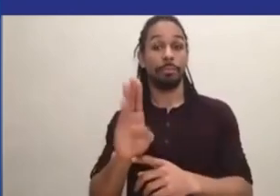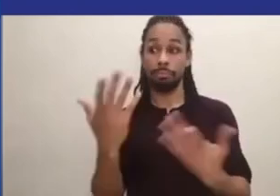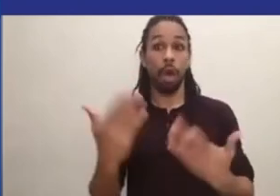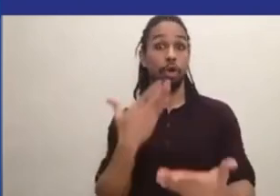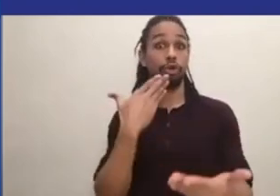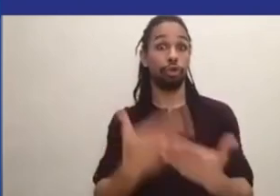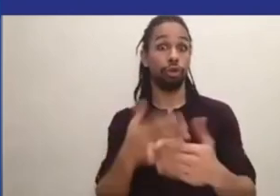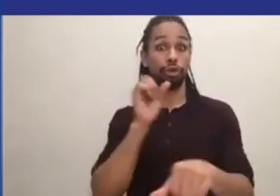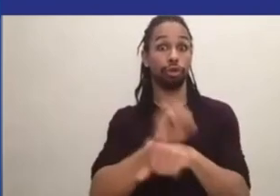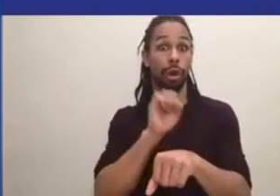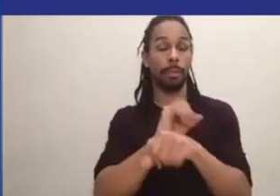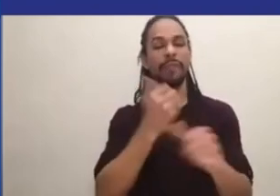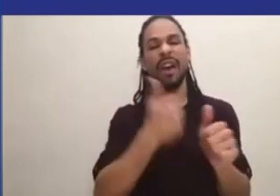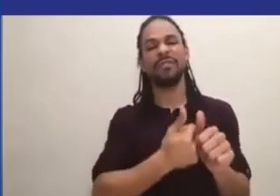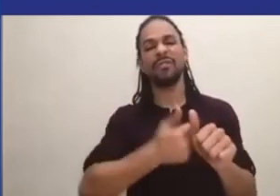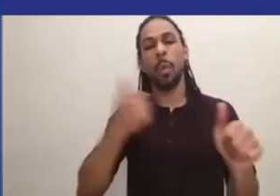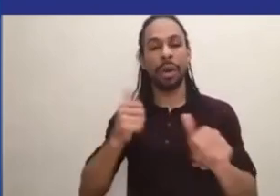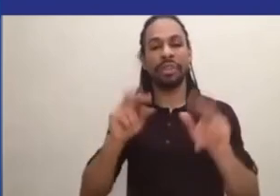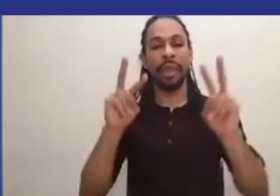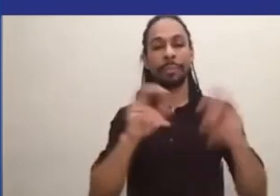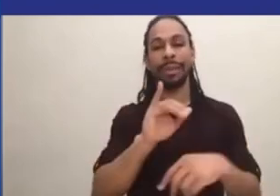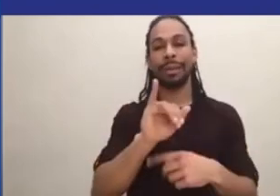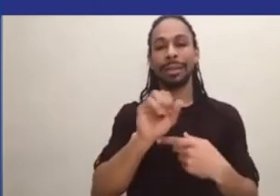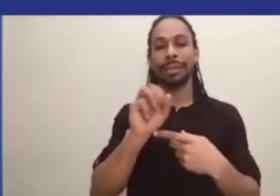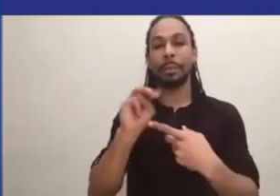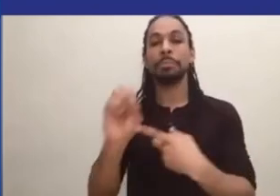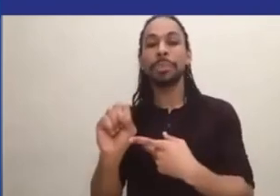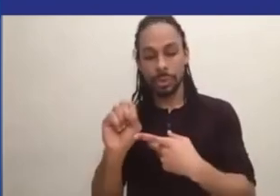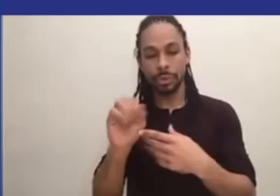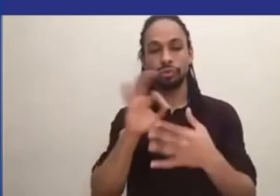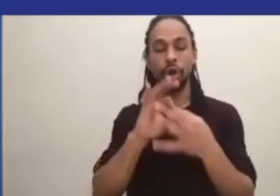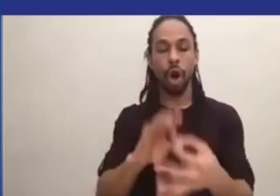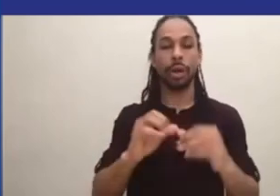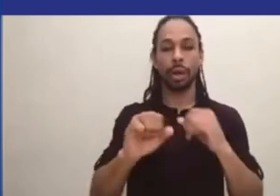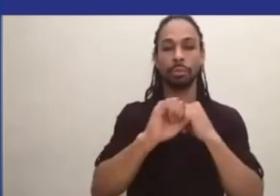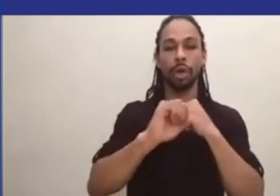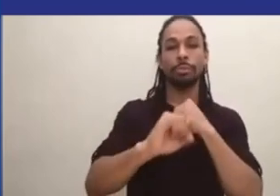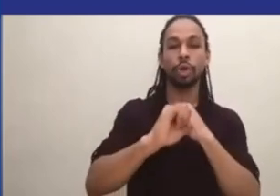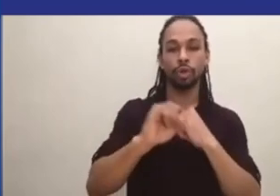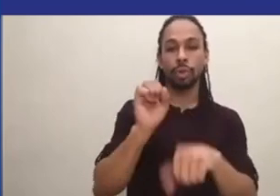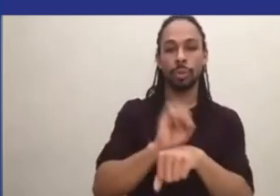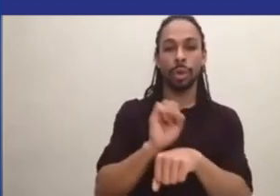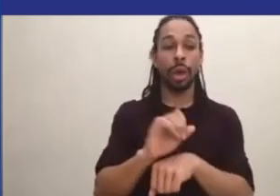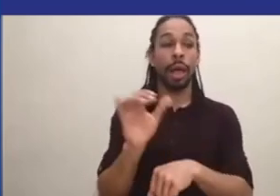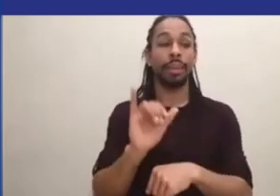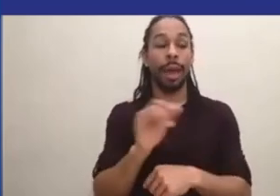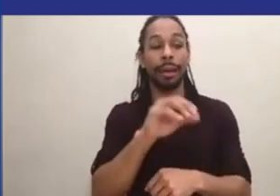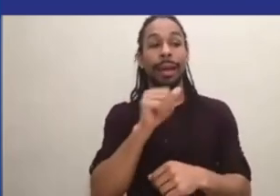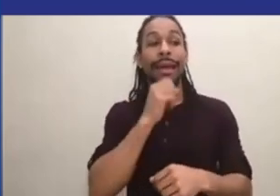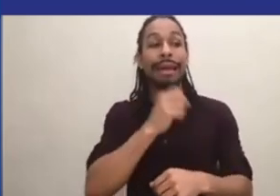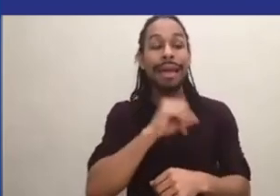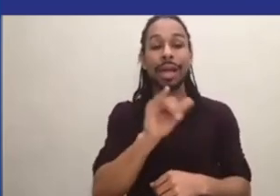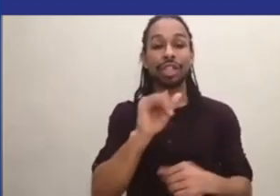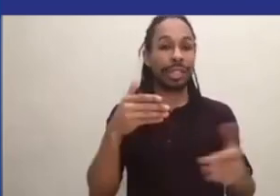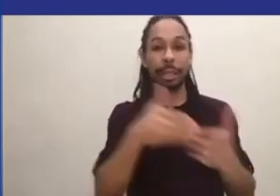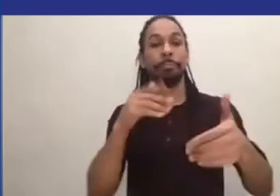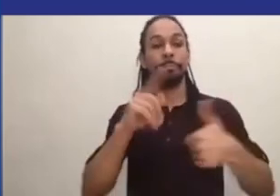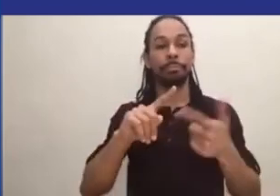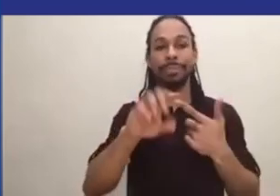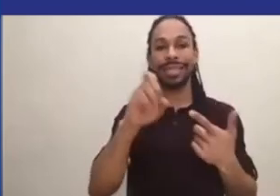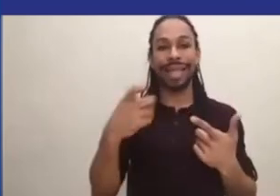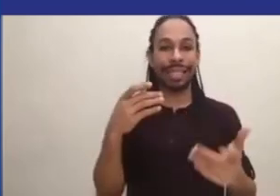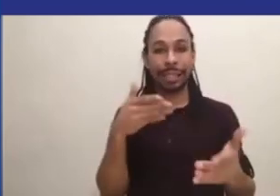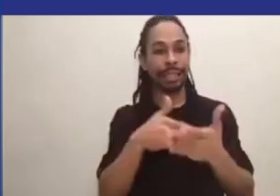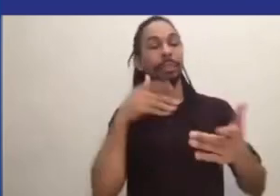of avoiding the isms in commercial work? So ageism, sexism, genderism, racism,